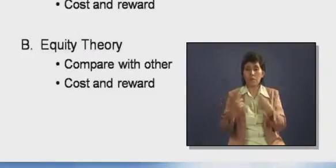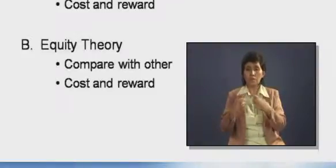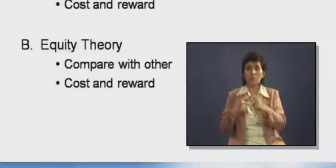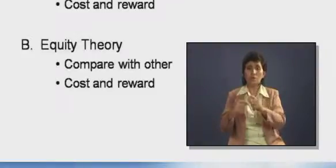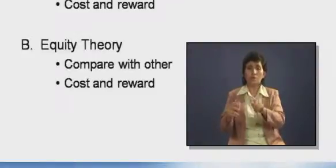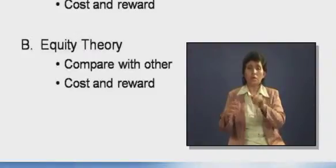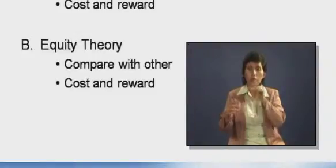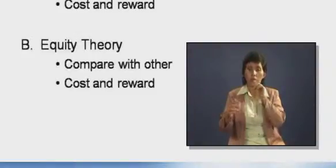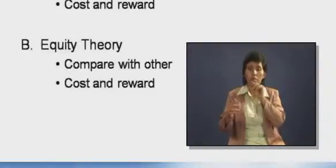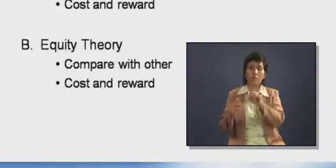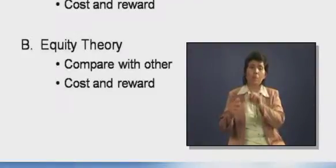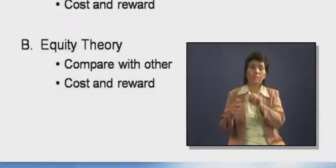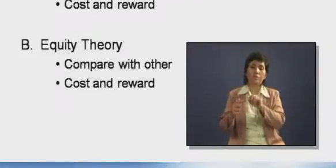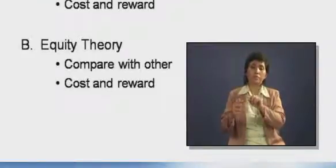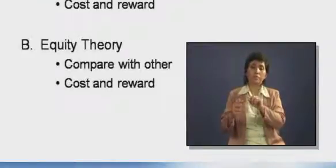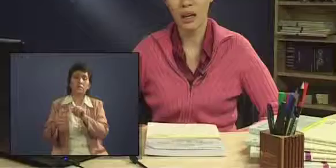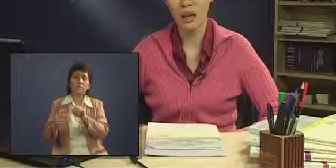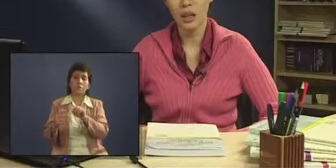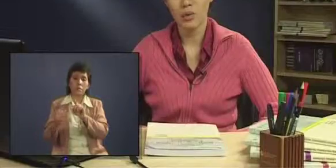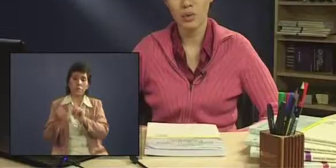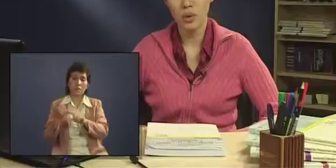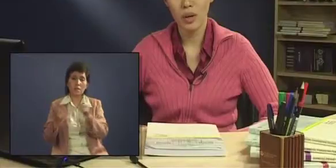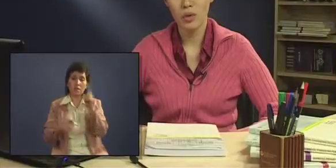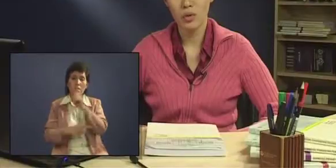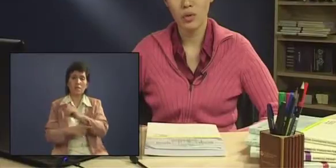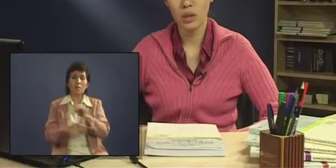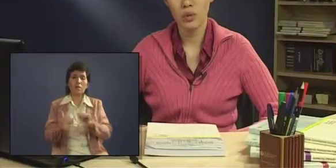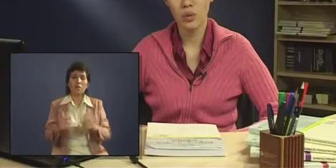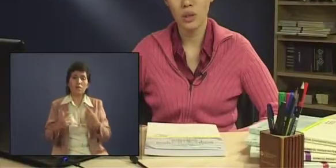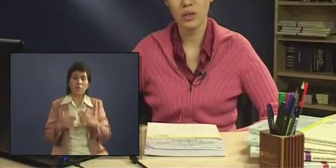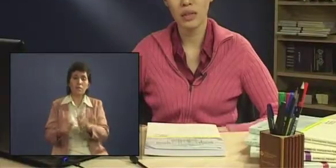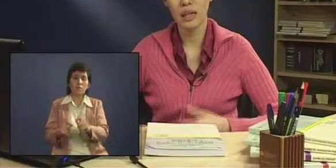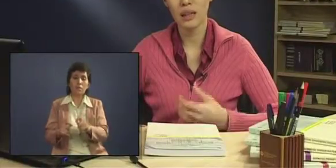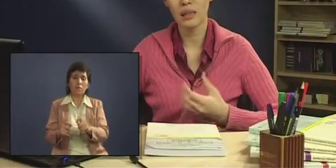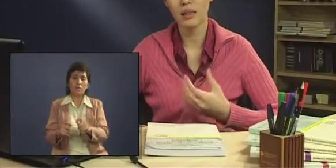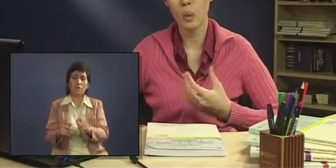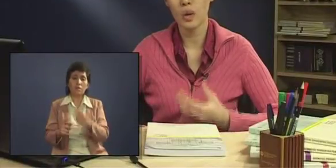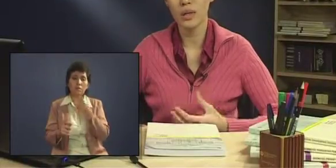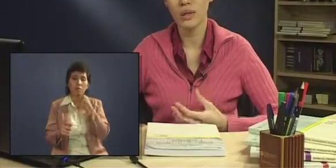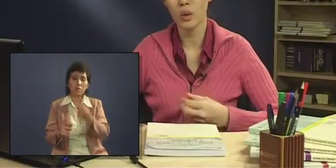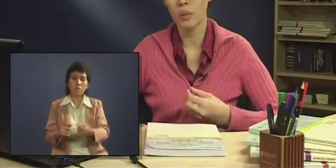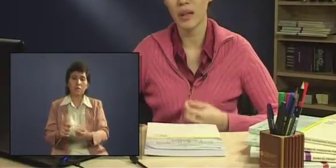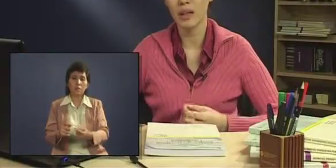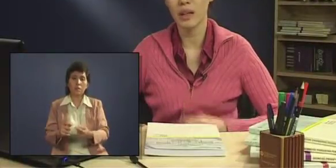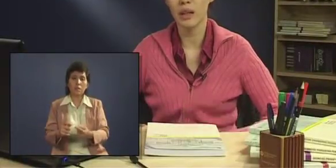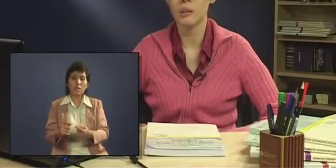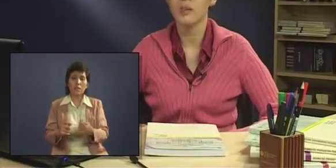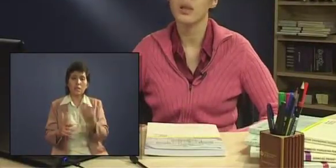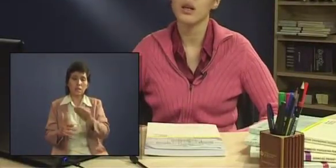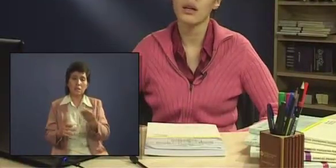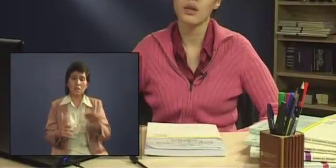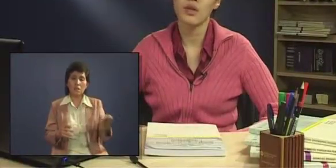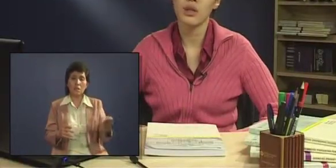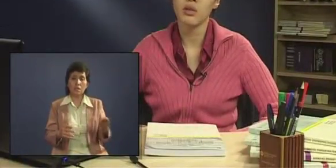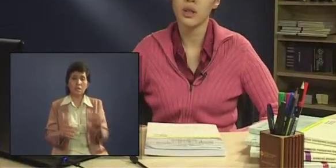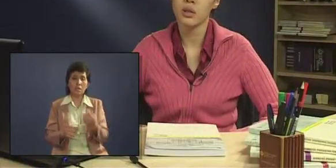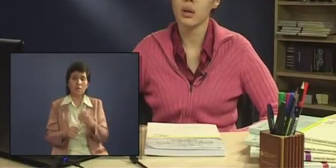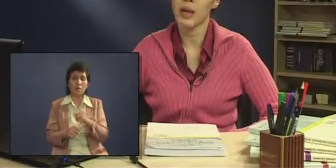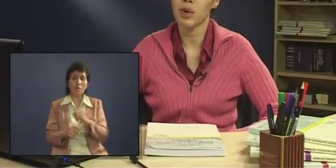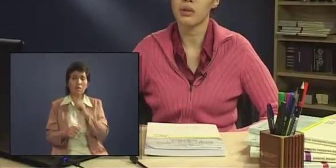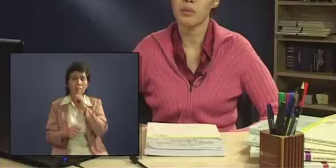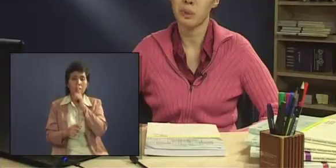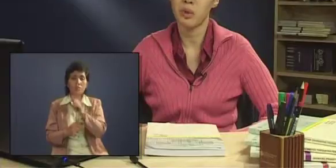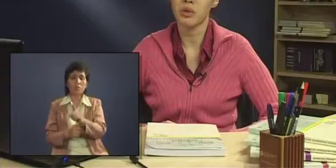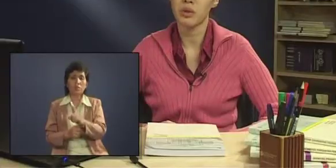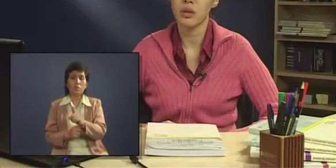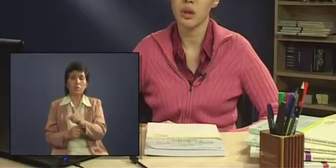into cause and reward. At the end of the day, try to, if you want to say things worse or badly, it is actually you try to